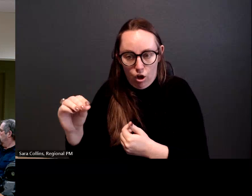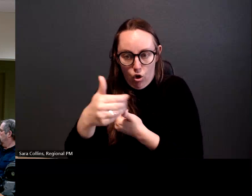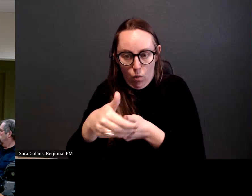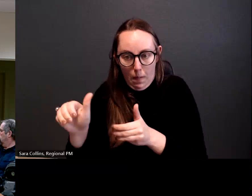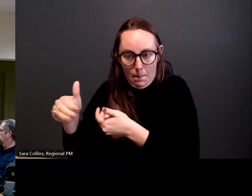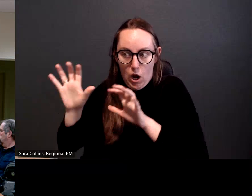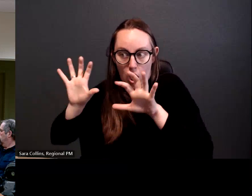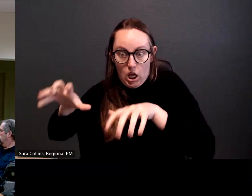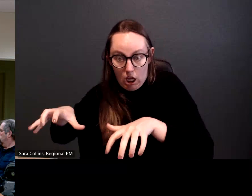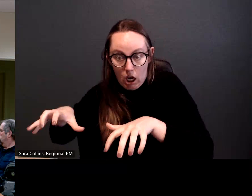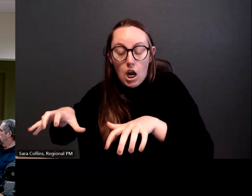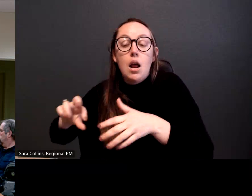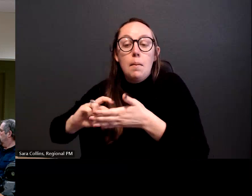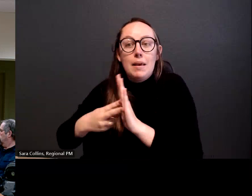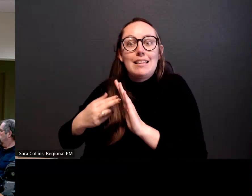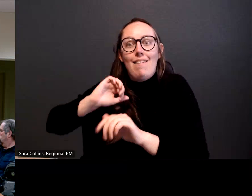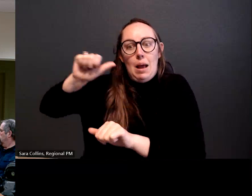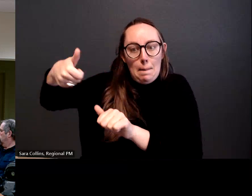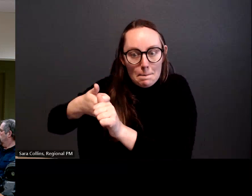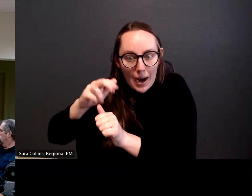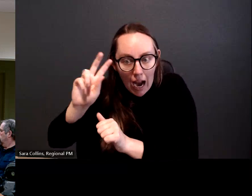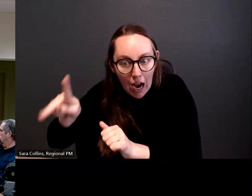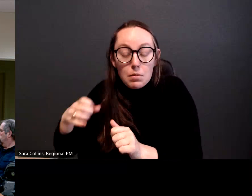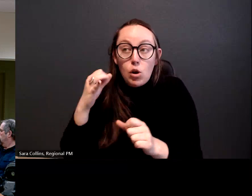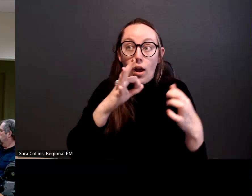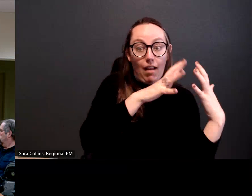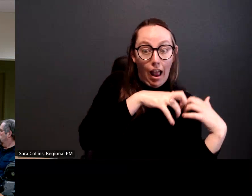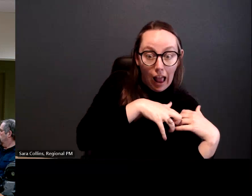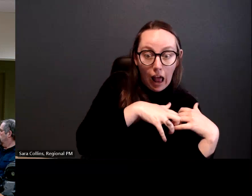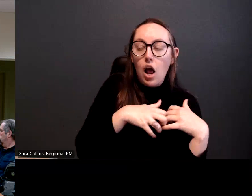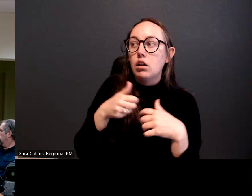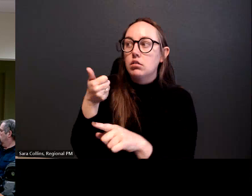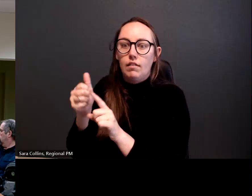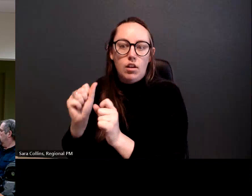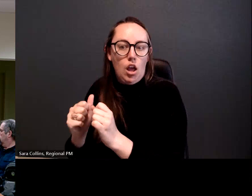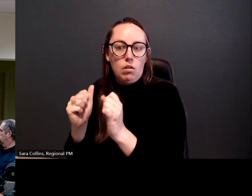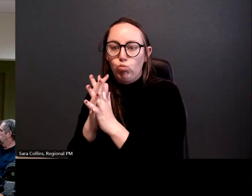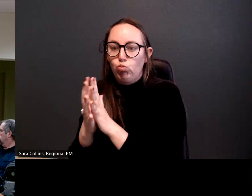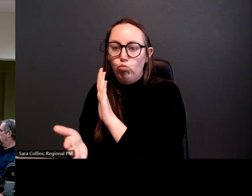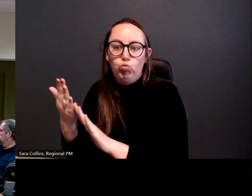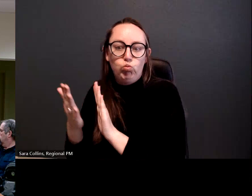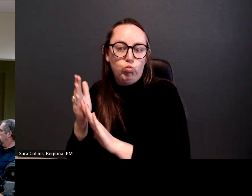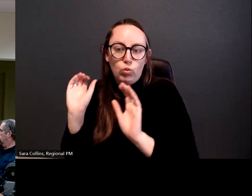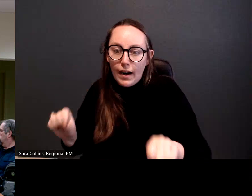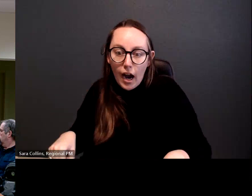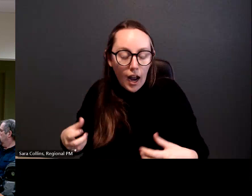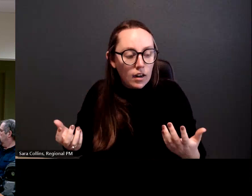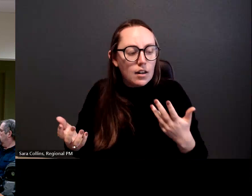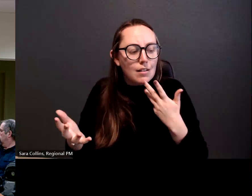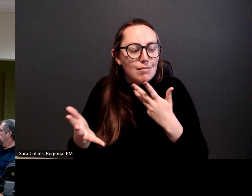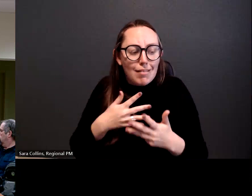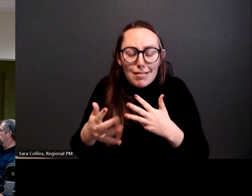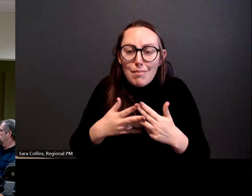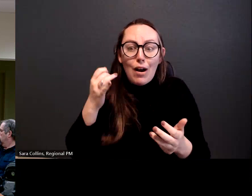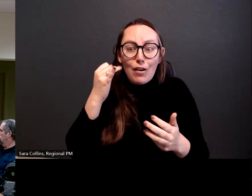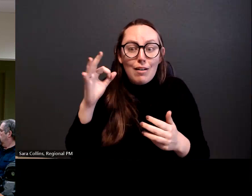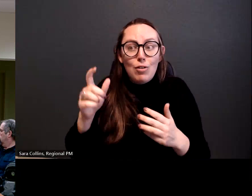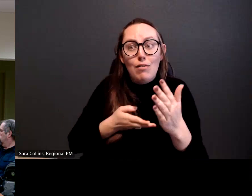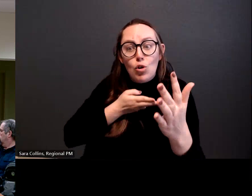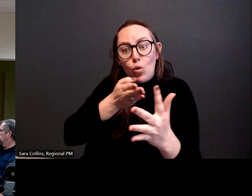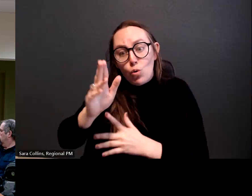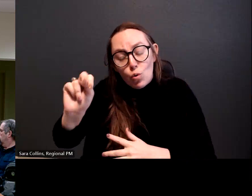is self-healing and or quickly restorable via, even if we have to go through New Hampshire and New York to get somebody lit back up after